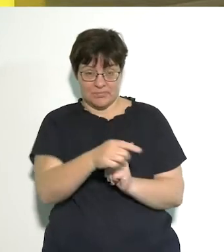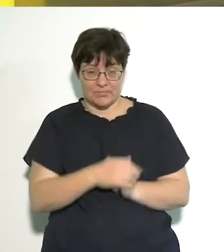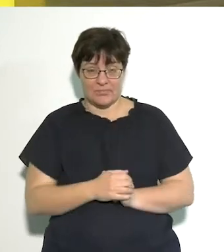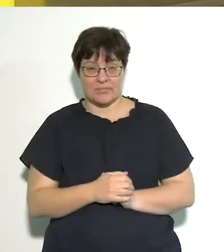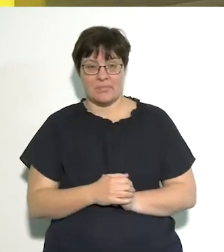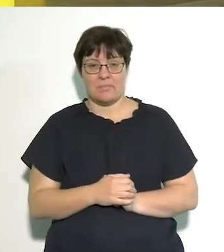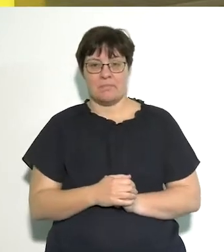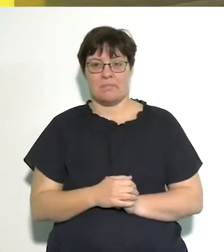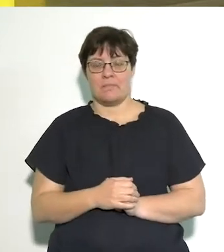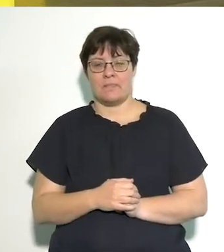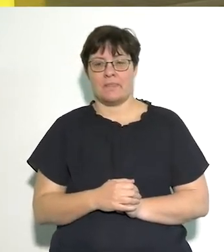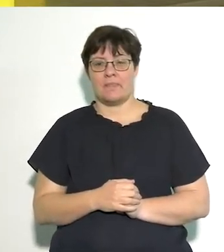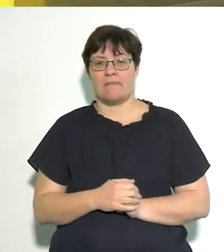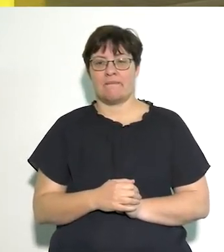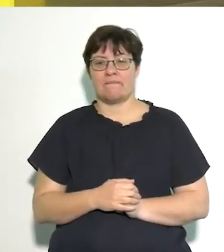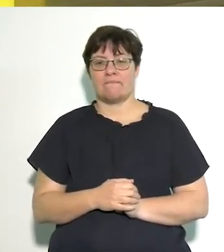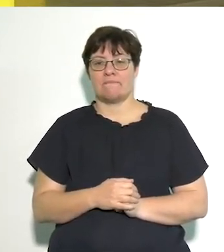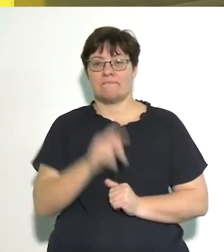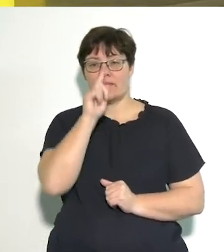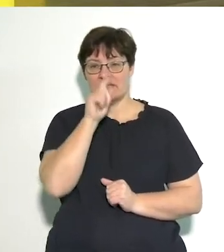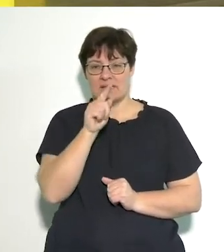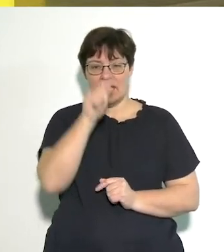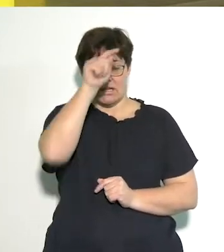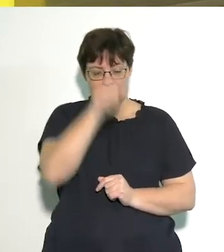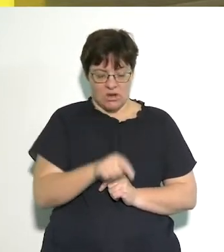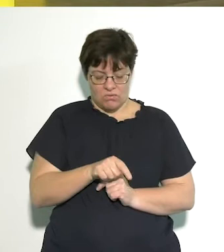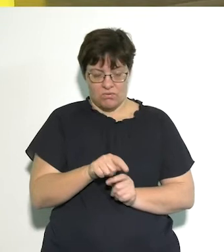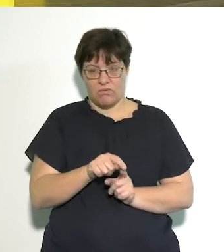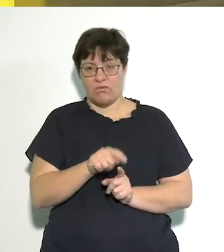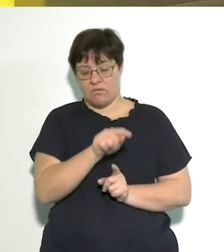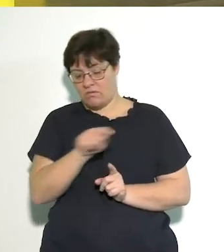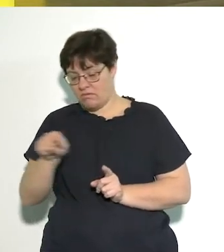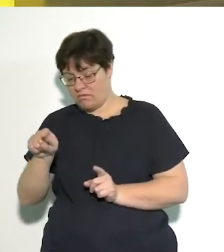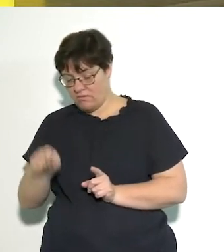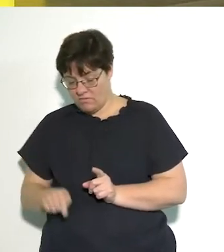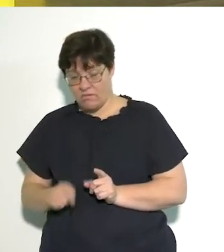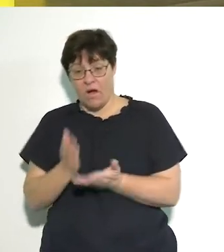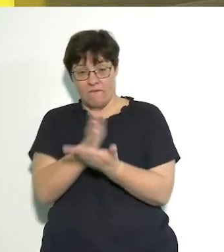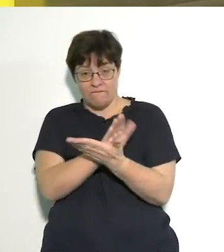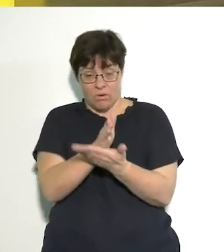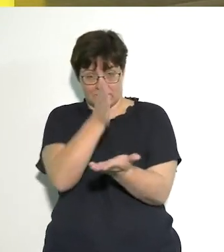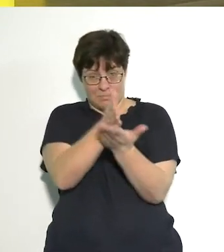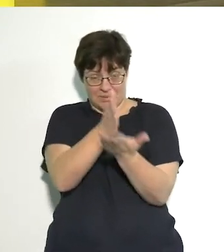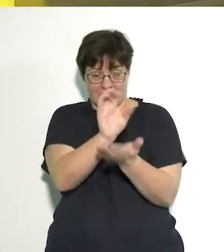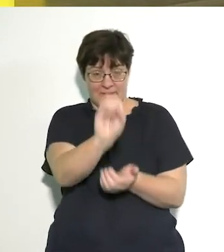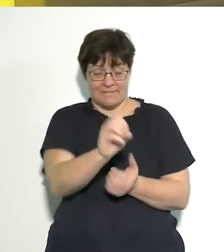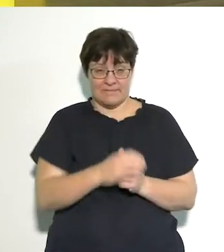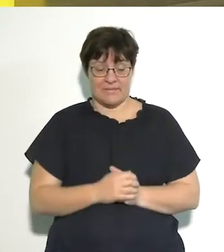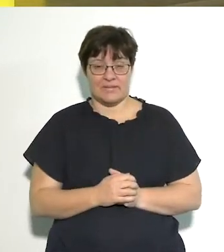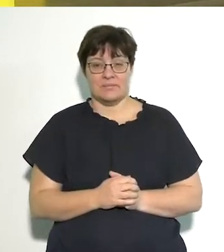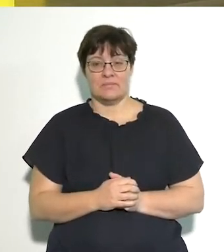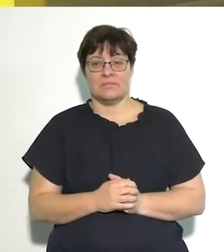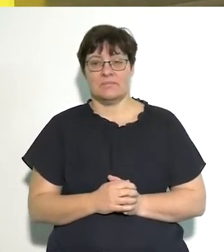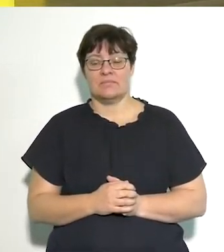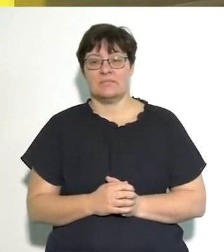the shape, so you can see my shape goes down the fold. Or the fold is in the